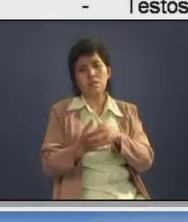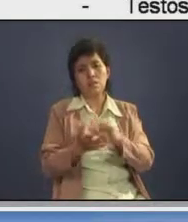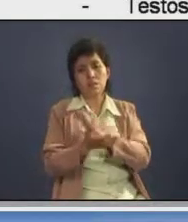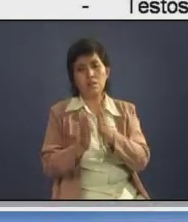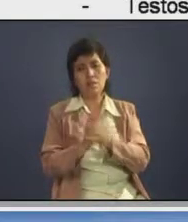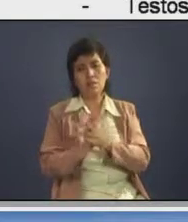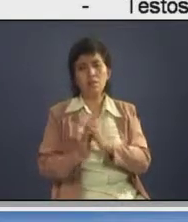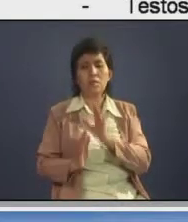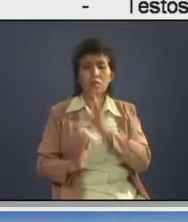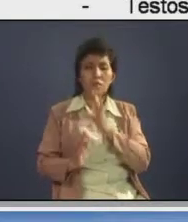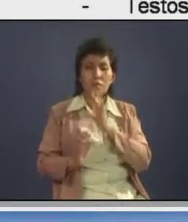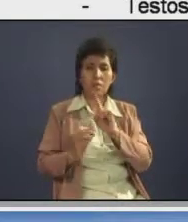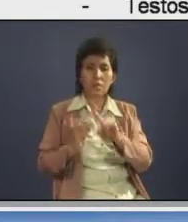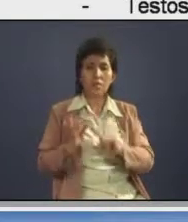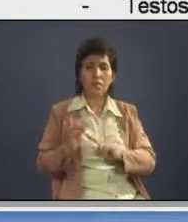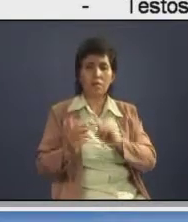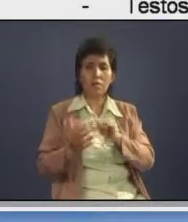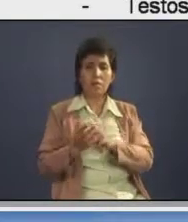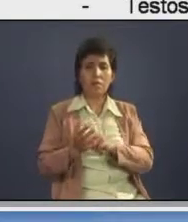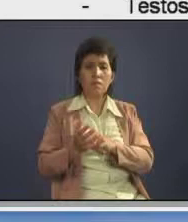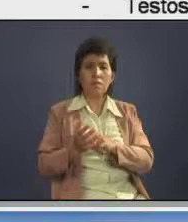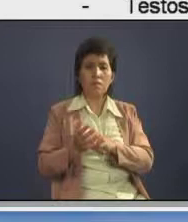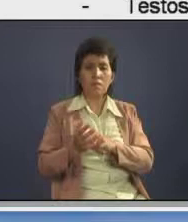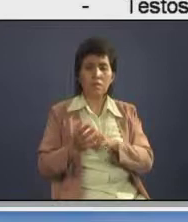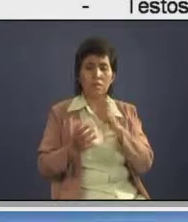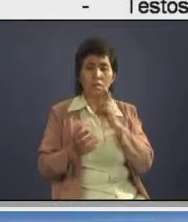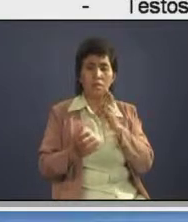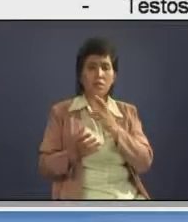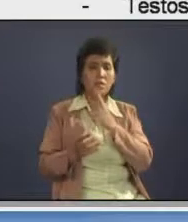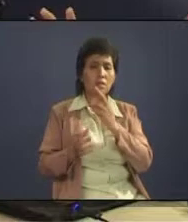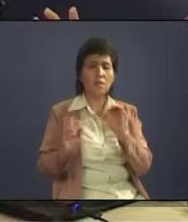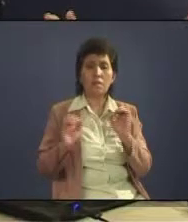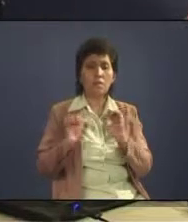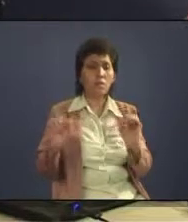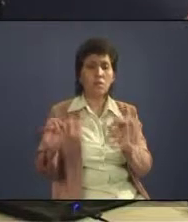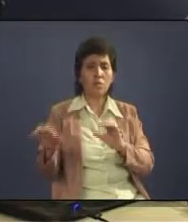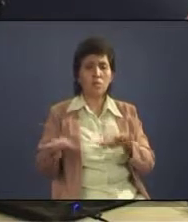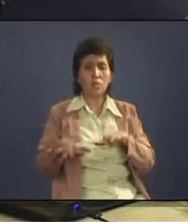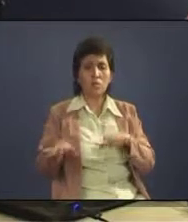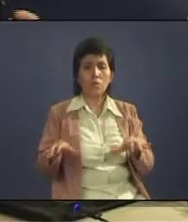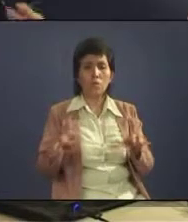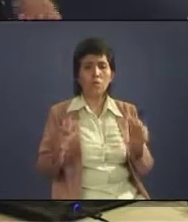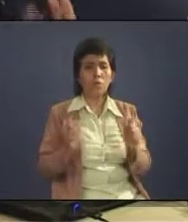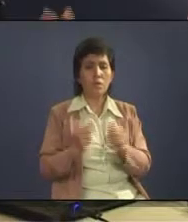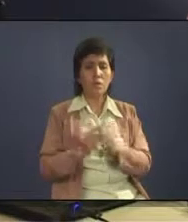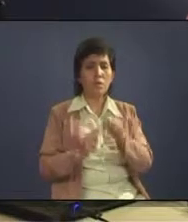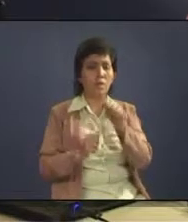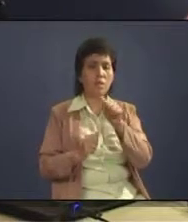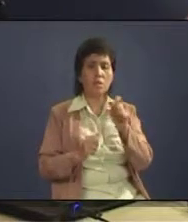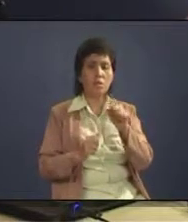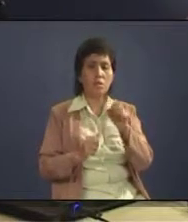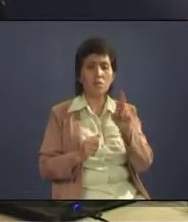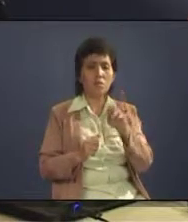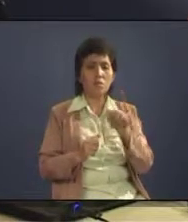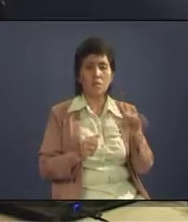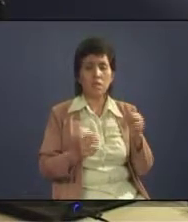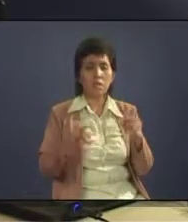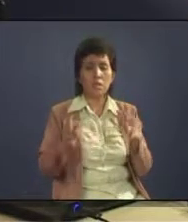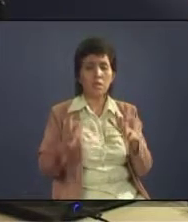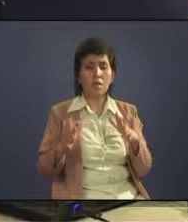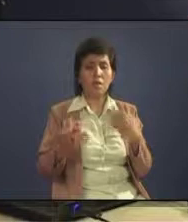spoken about just now. Okay, the testosterone, nothing to do with estrogen or progesterone, yeah?